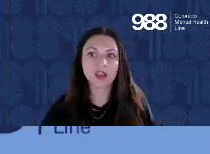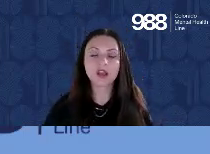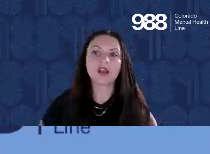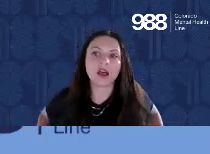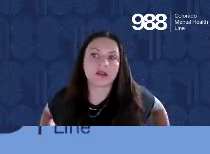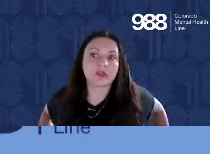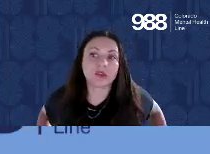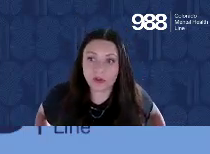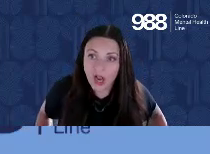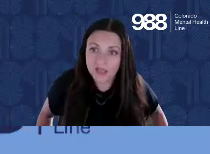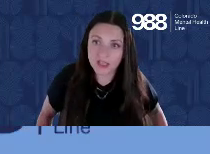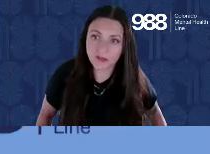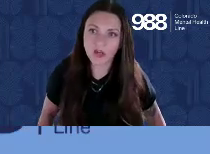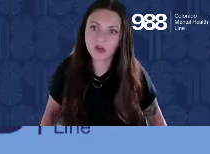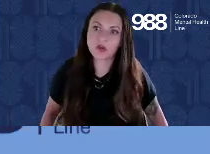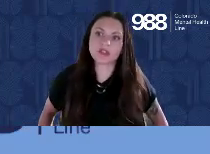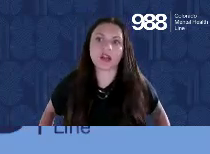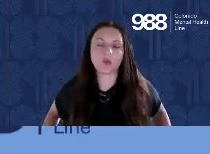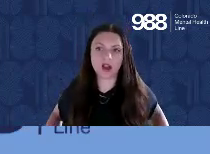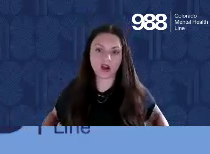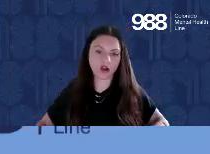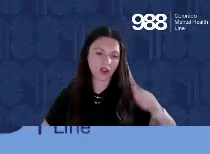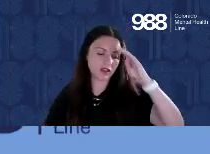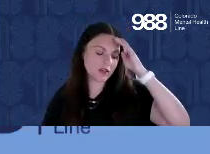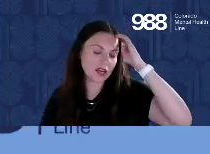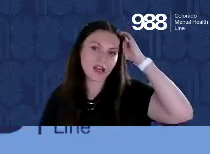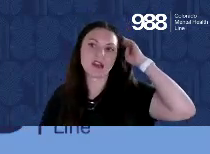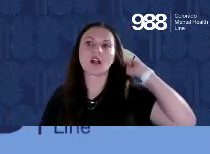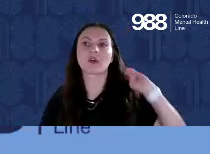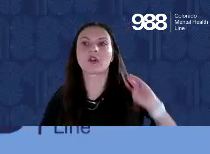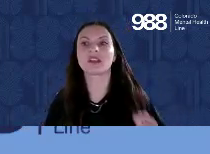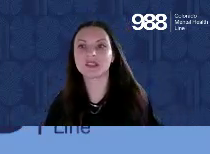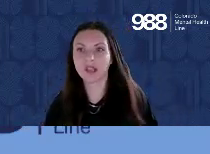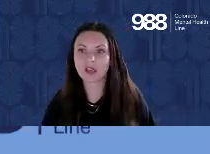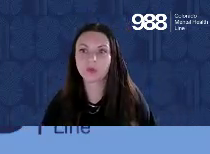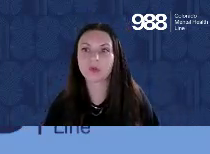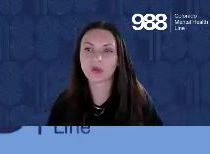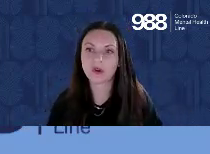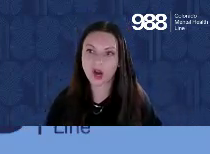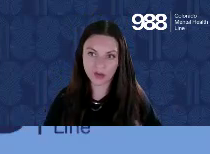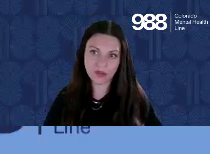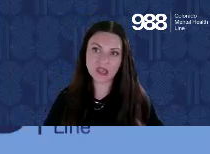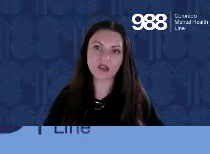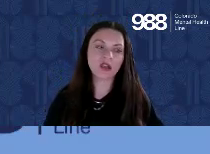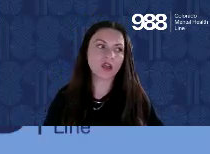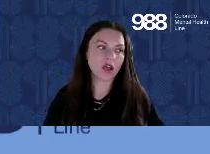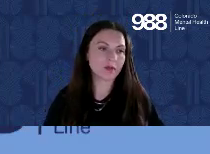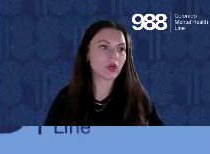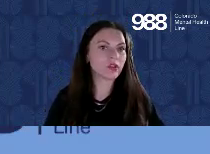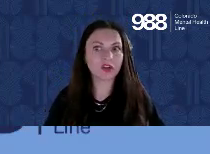Solari? So for context, for anyone who is not aware, 988 and Colorado Crisis Line, we went through an